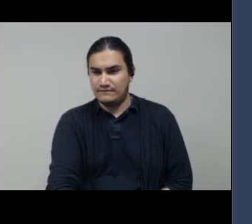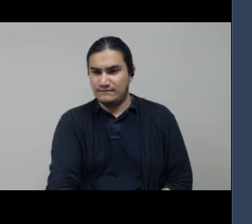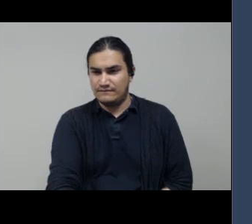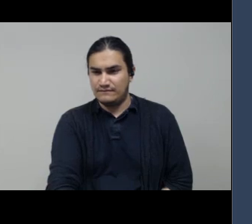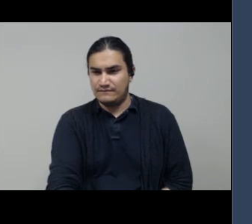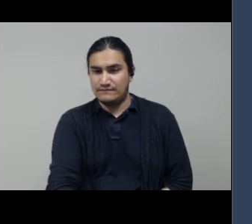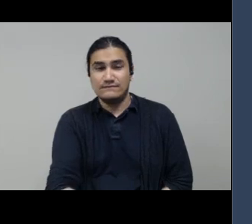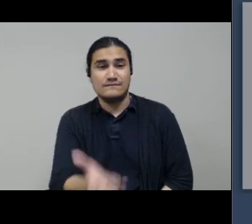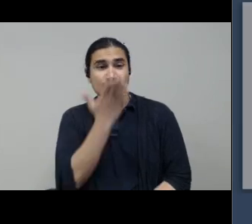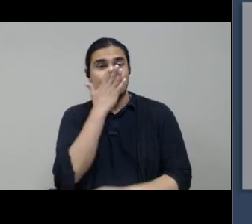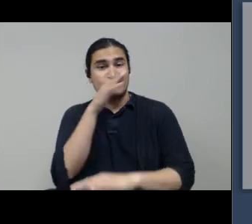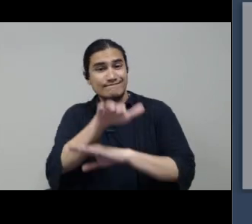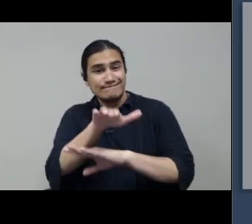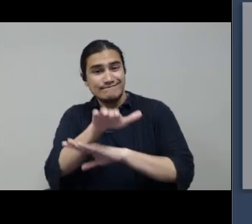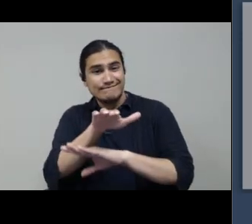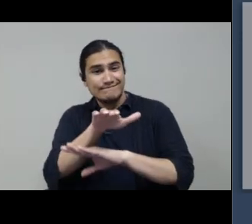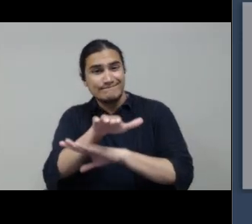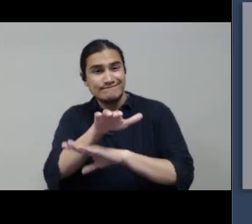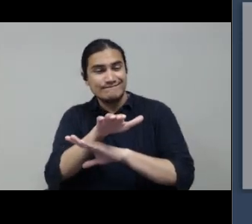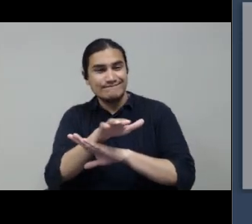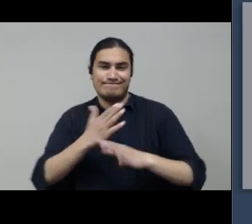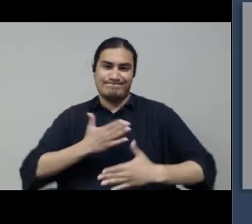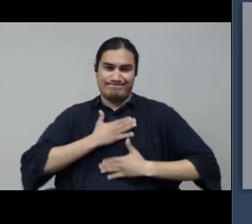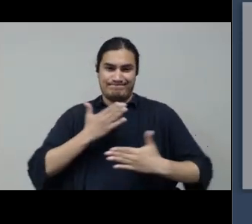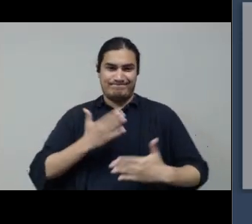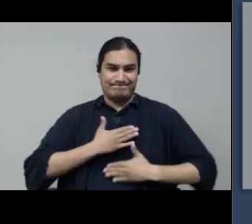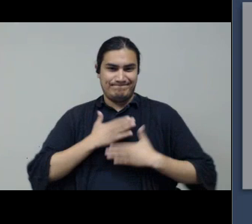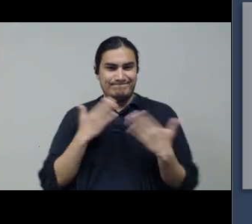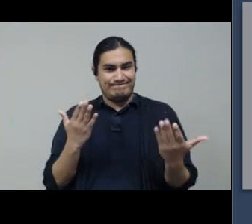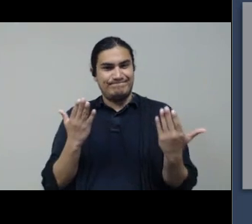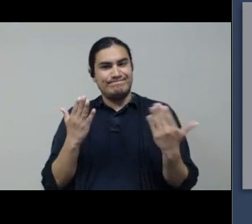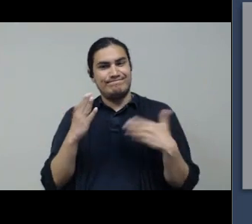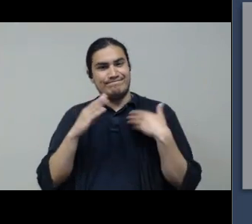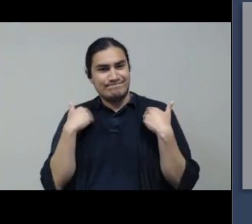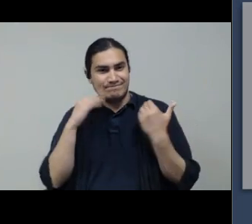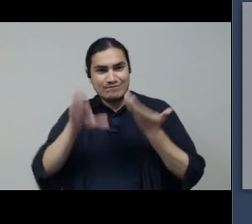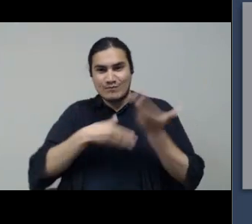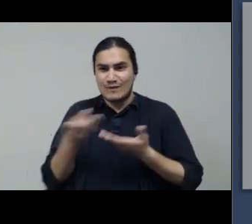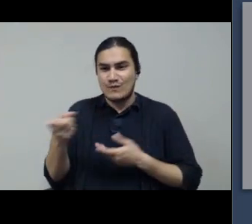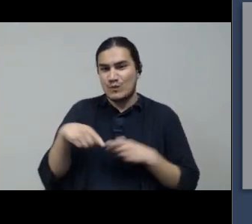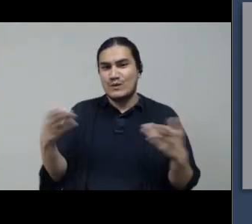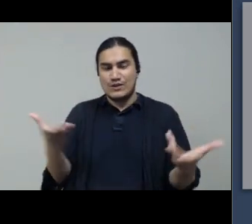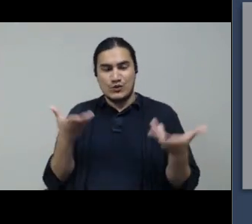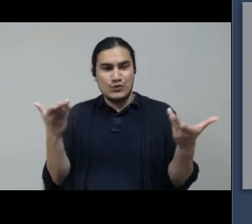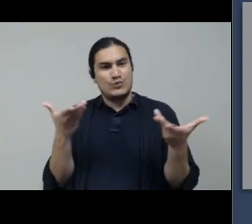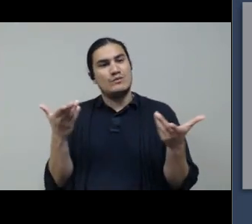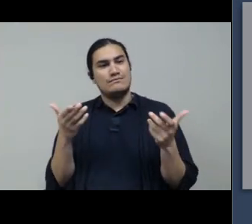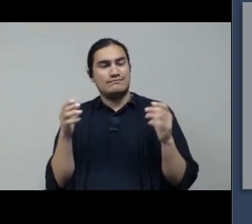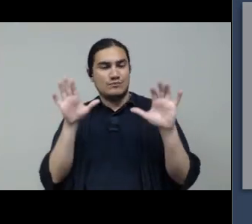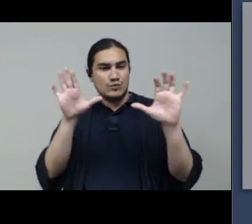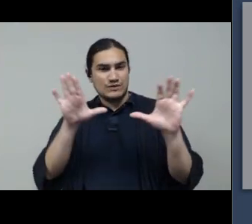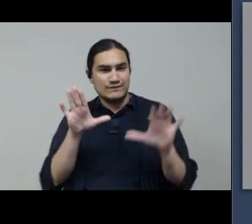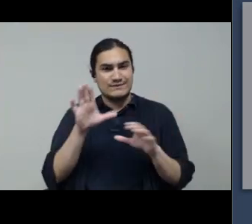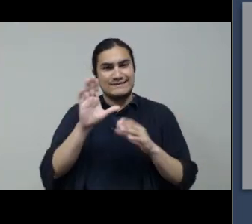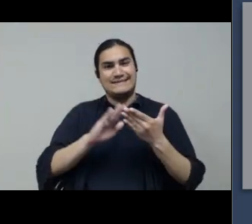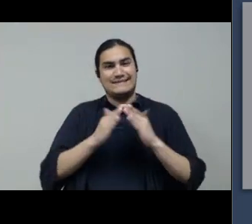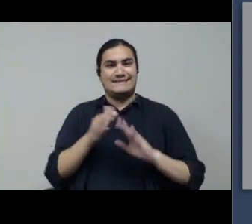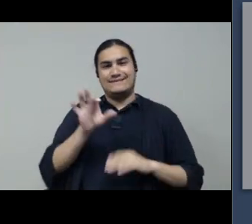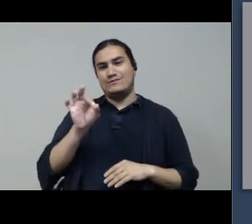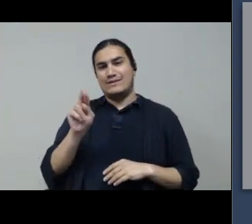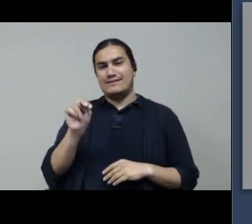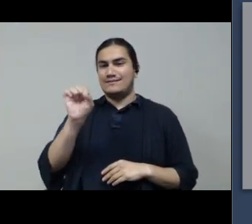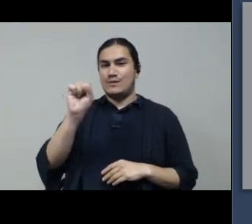Good afternoon. So glad to have you all here in the wonderful city of Fresno.